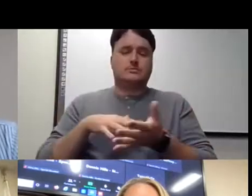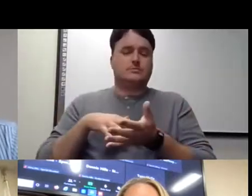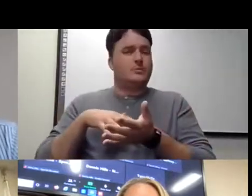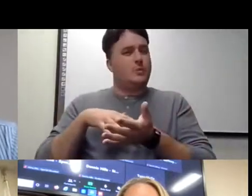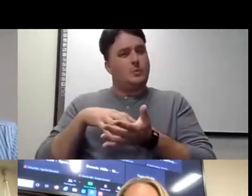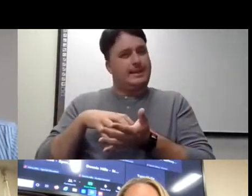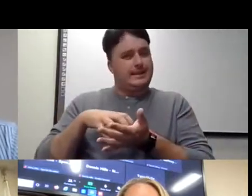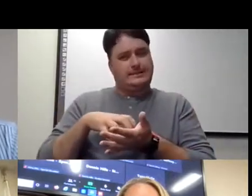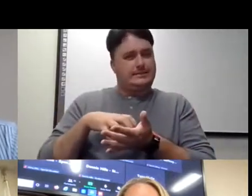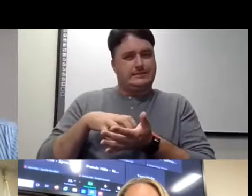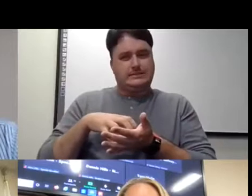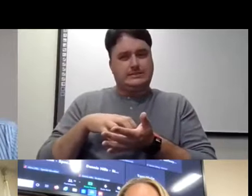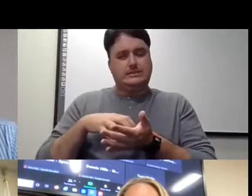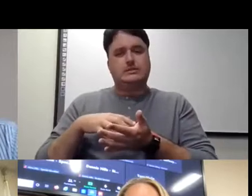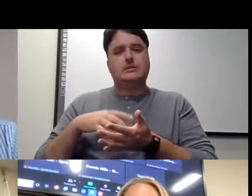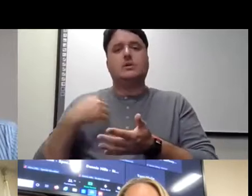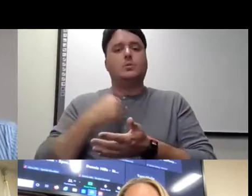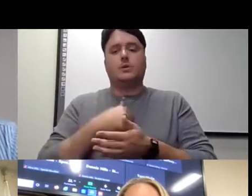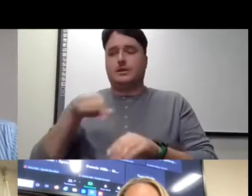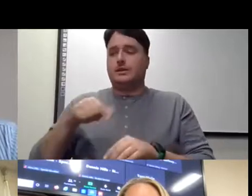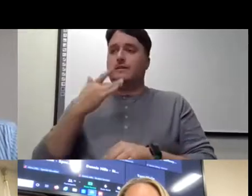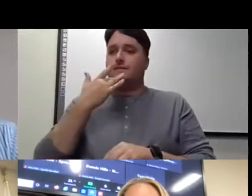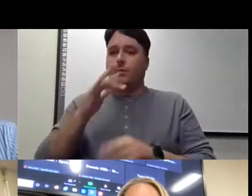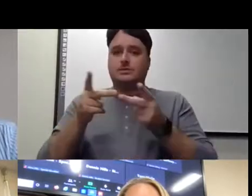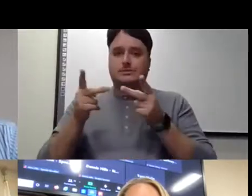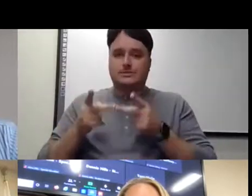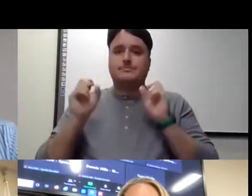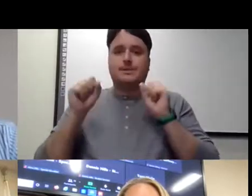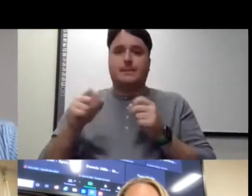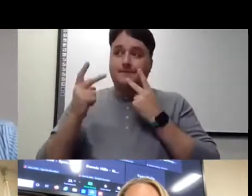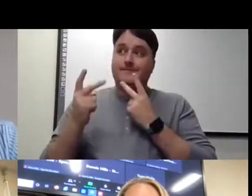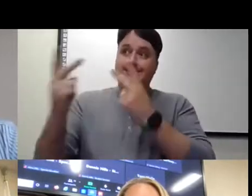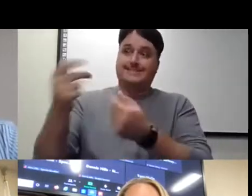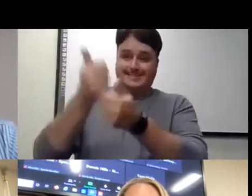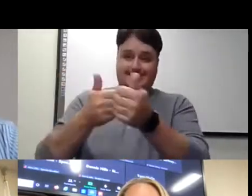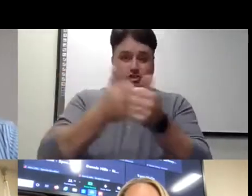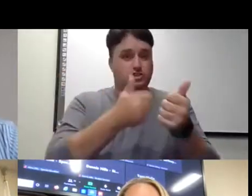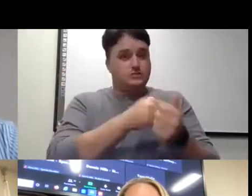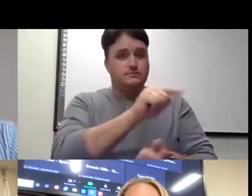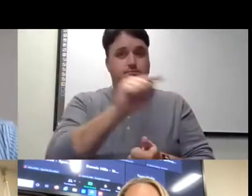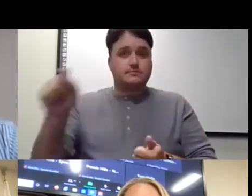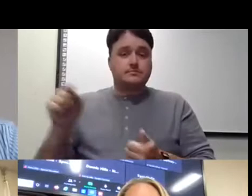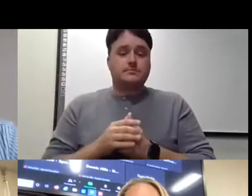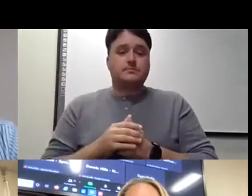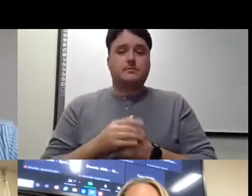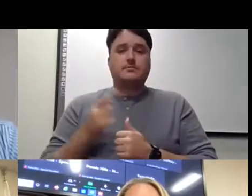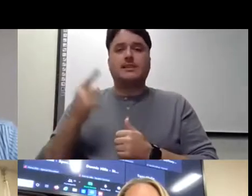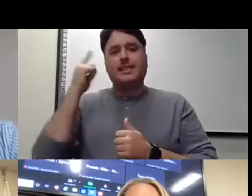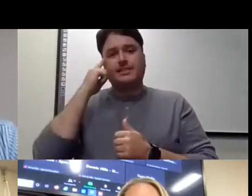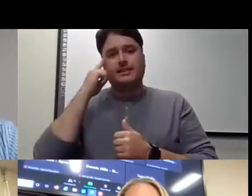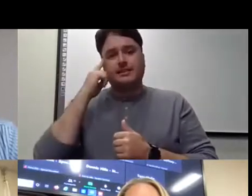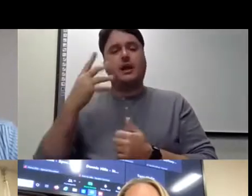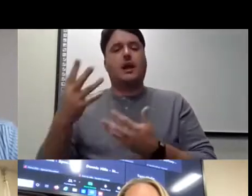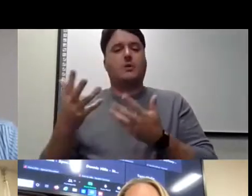it. And we're in this fortunate position to be able to get to visit each one of those. So I think that's where I would